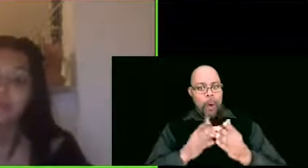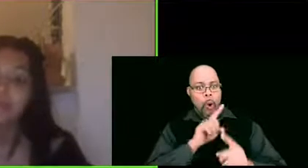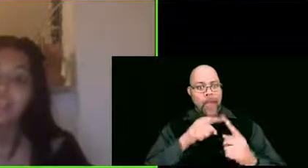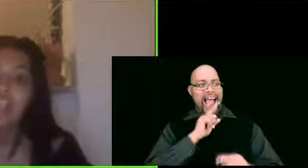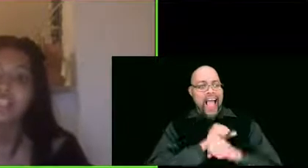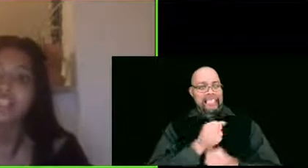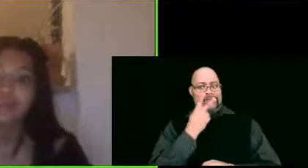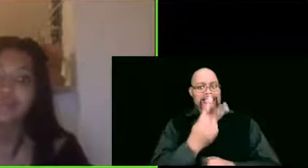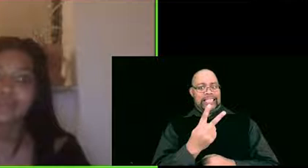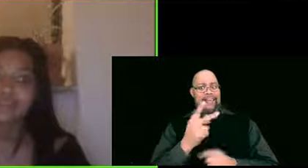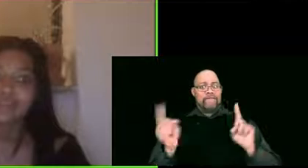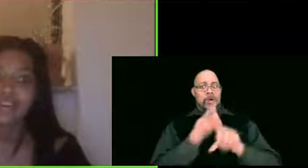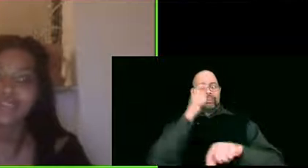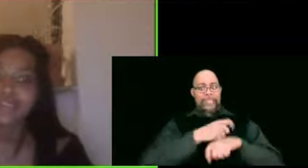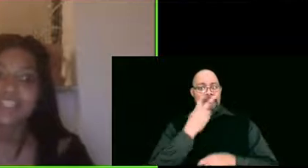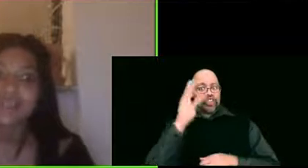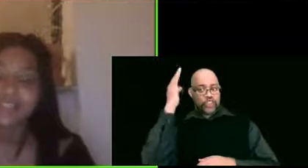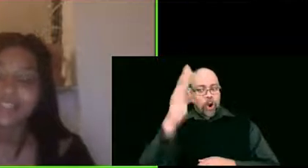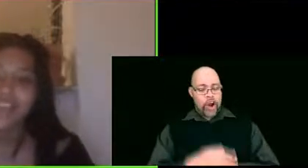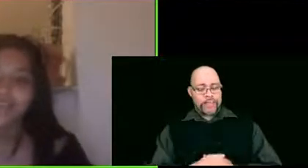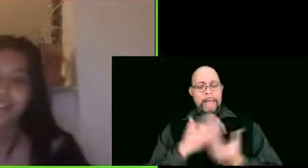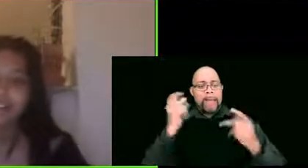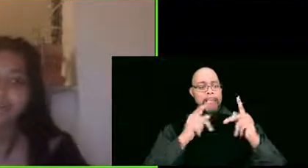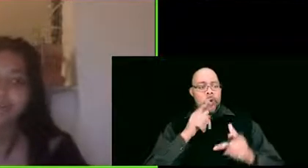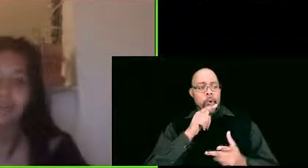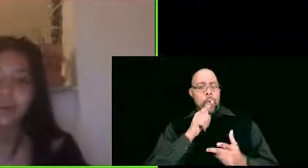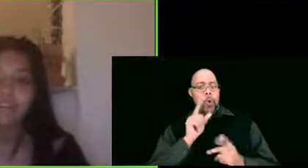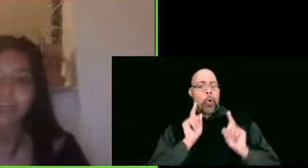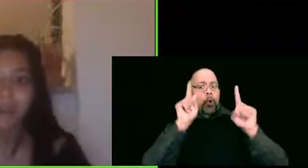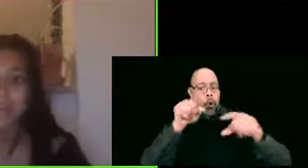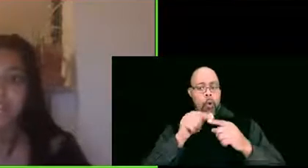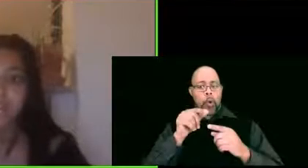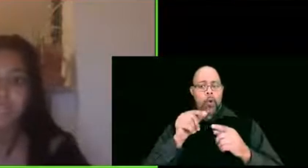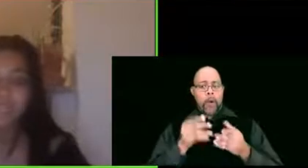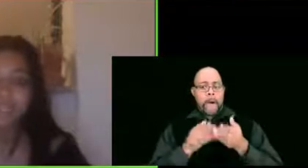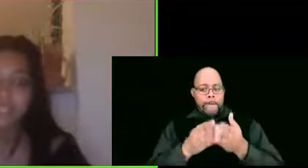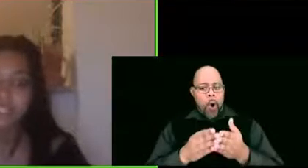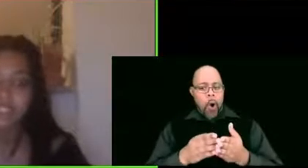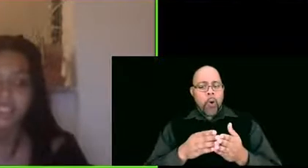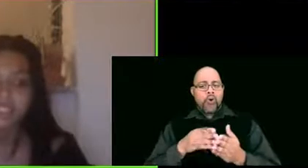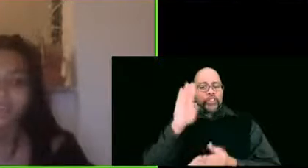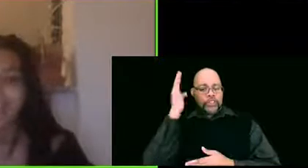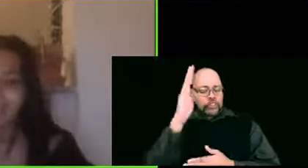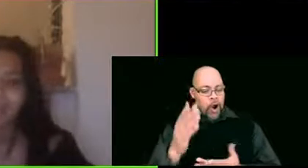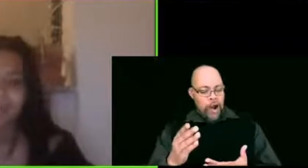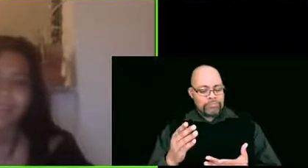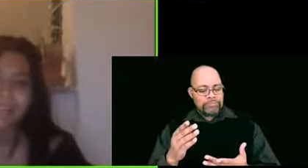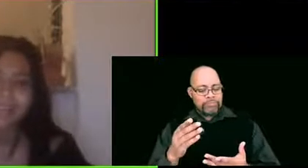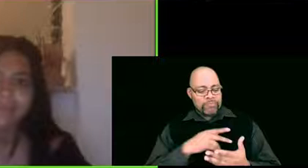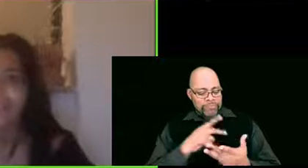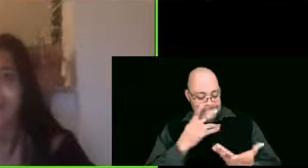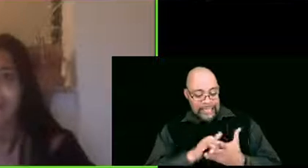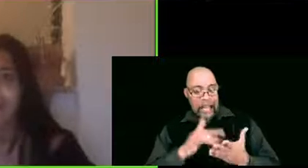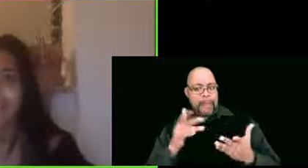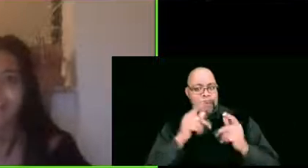on a boat when they actually encountered them for themselves the first time. And you get a lot of people who will kind of go out on these shark diving expeditions and they'll be egged on by their